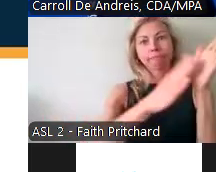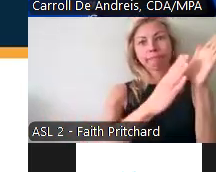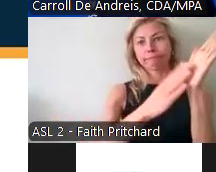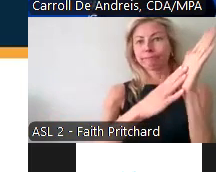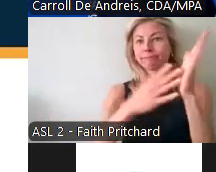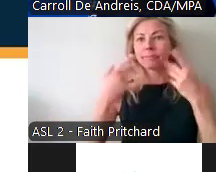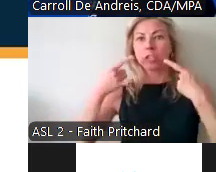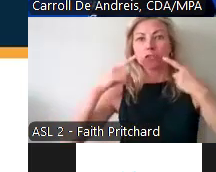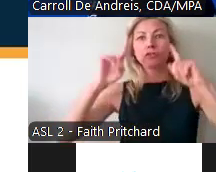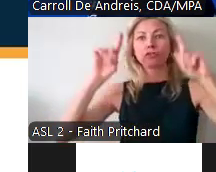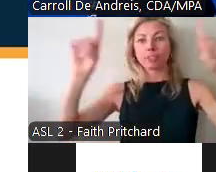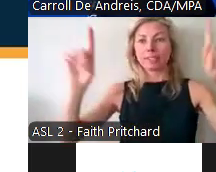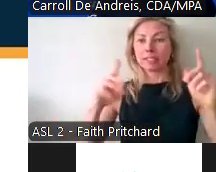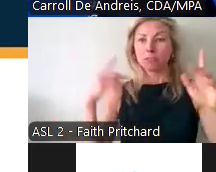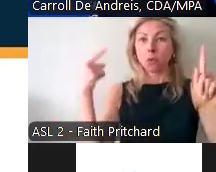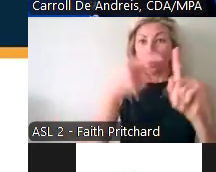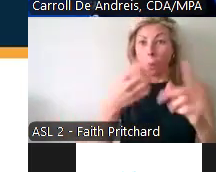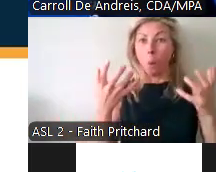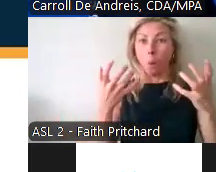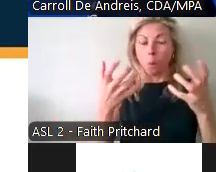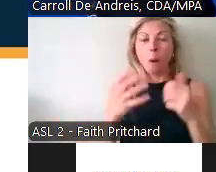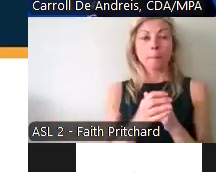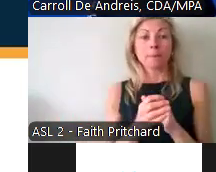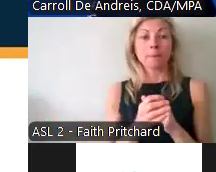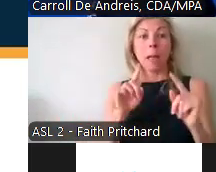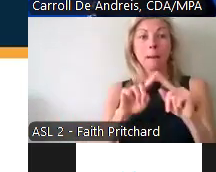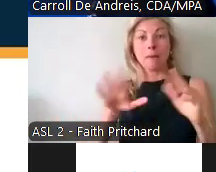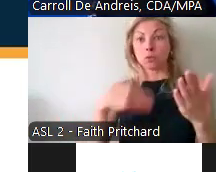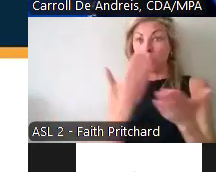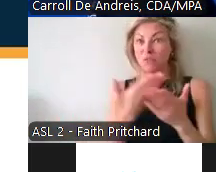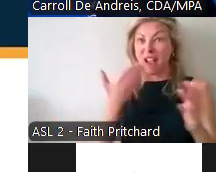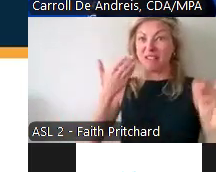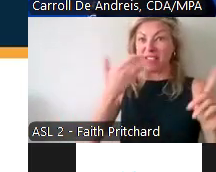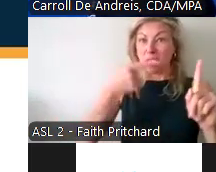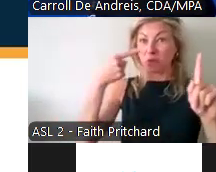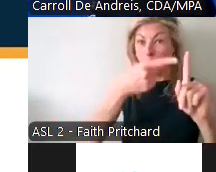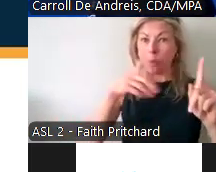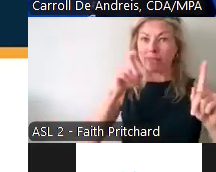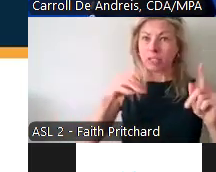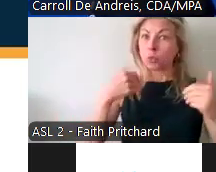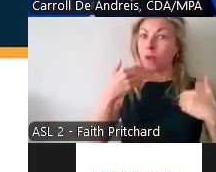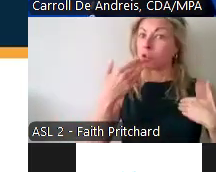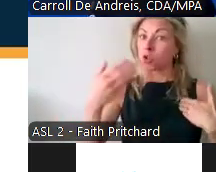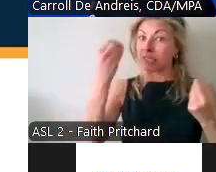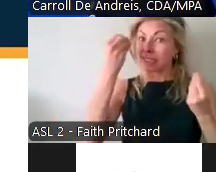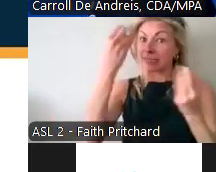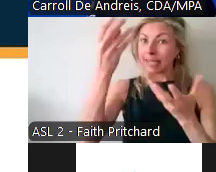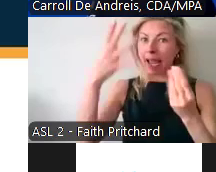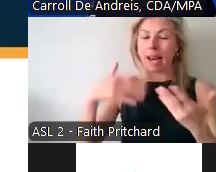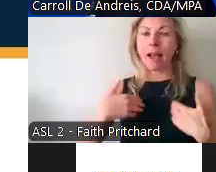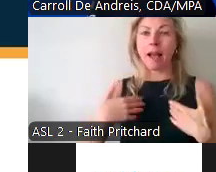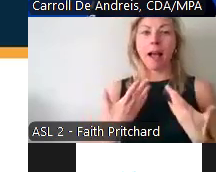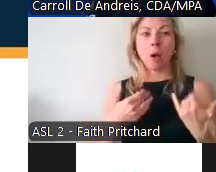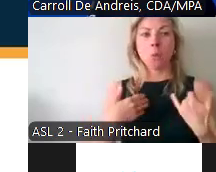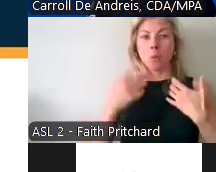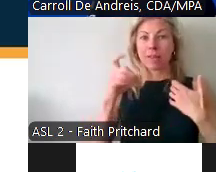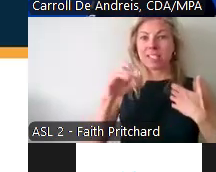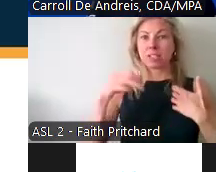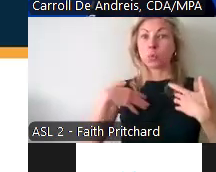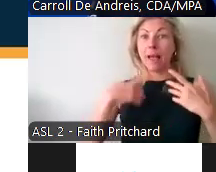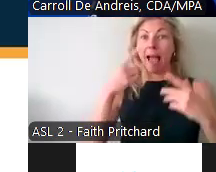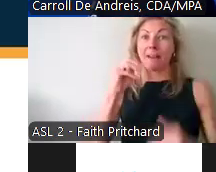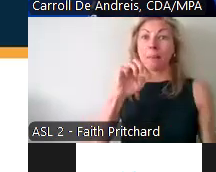bold goals. To get there, we need good data and clear milestones and targets so we can track and